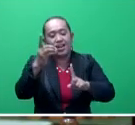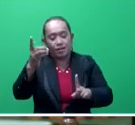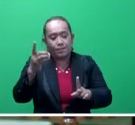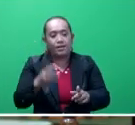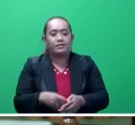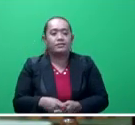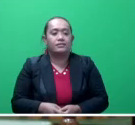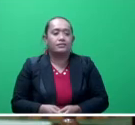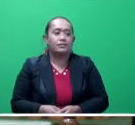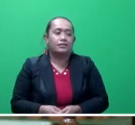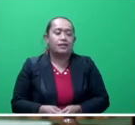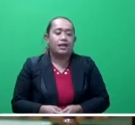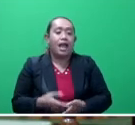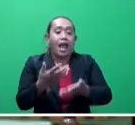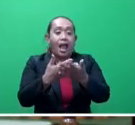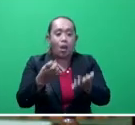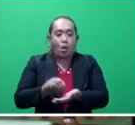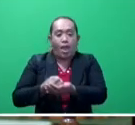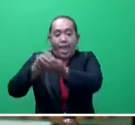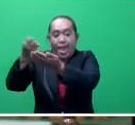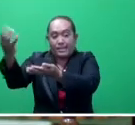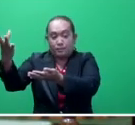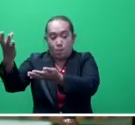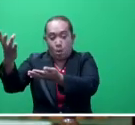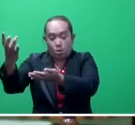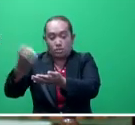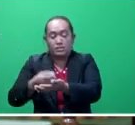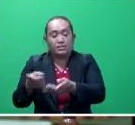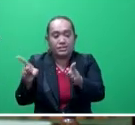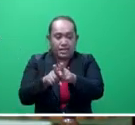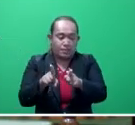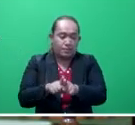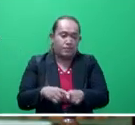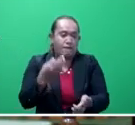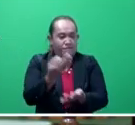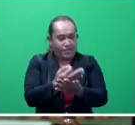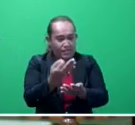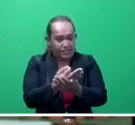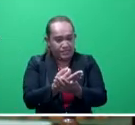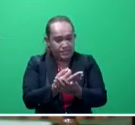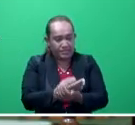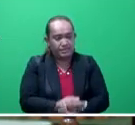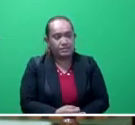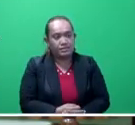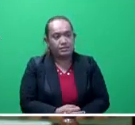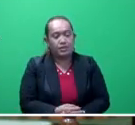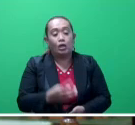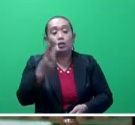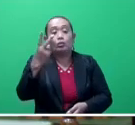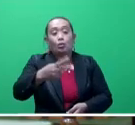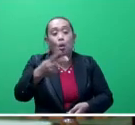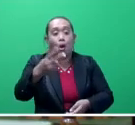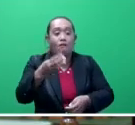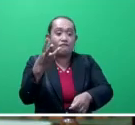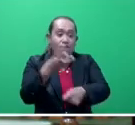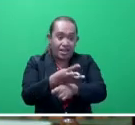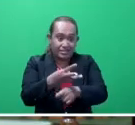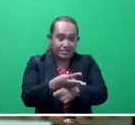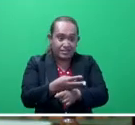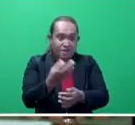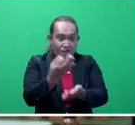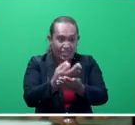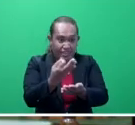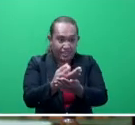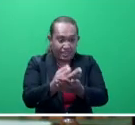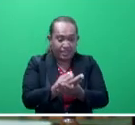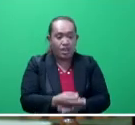local exporters, government will pay Biosecurity Authority of Fiji fees on all exports for 12 months, effective from 1 August